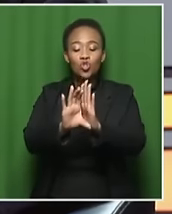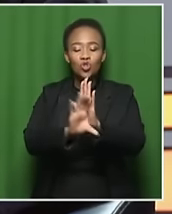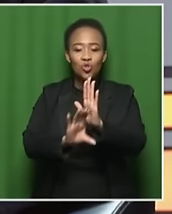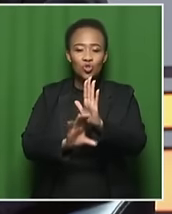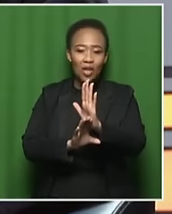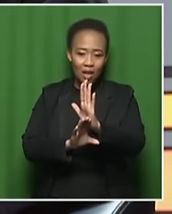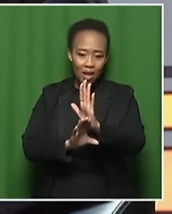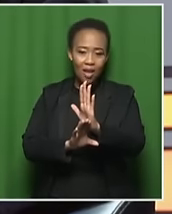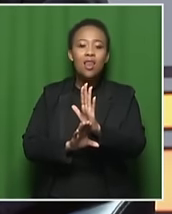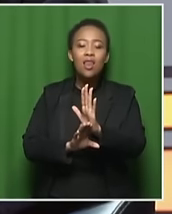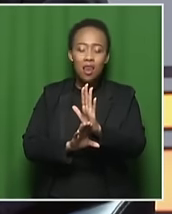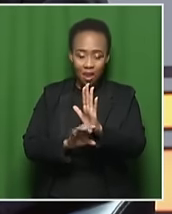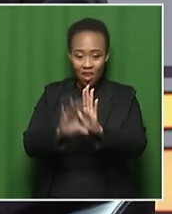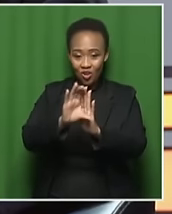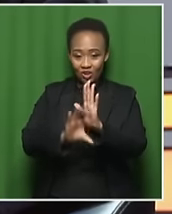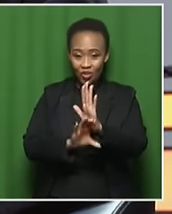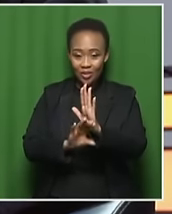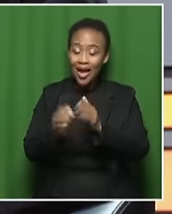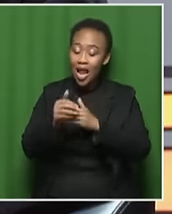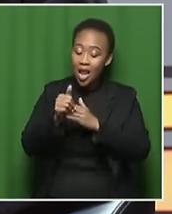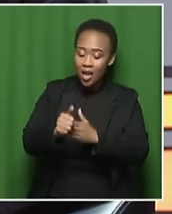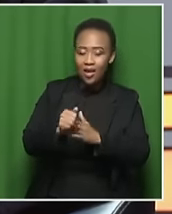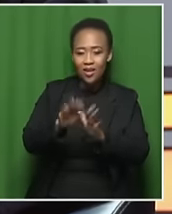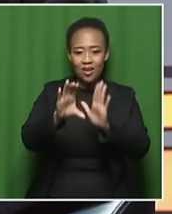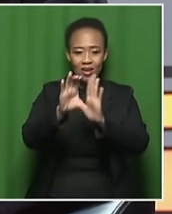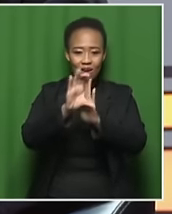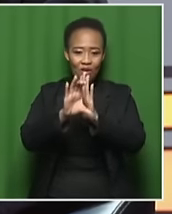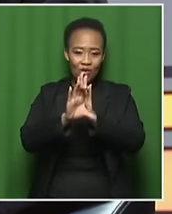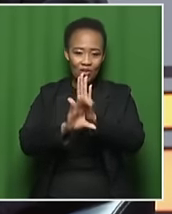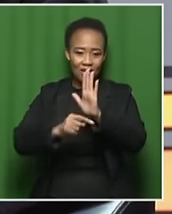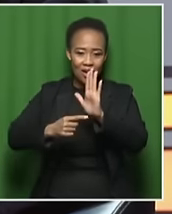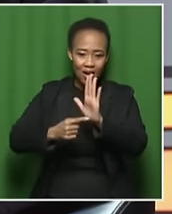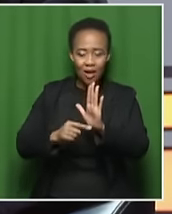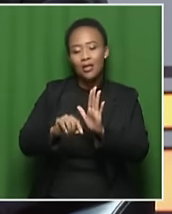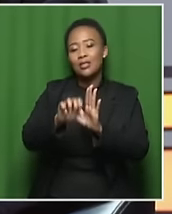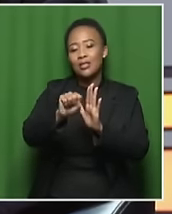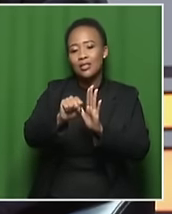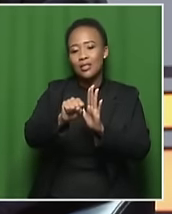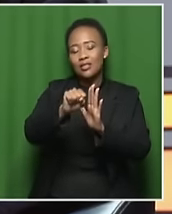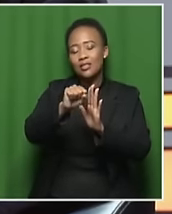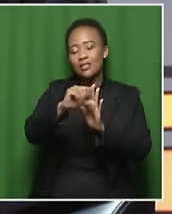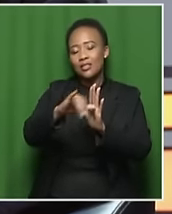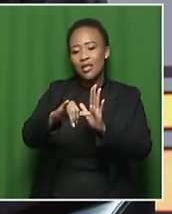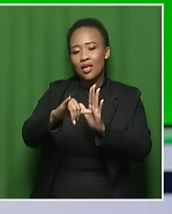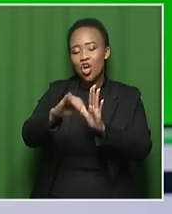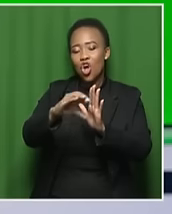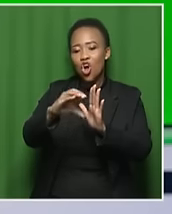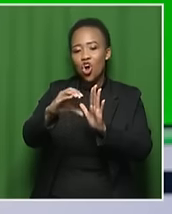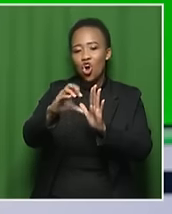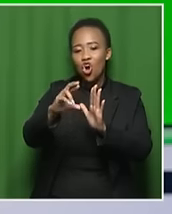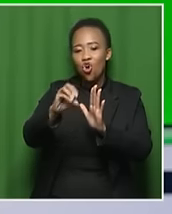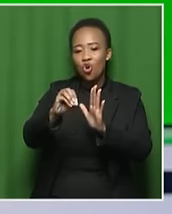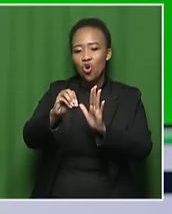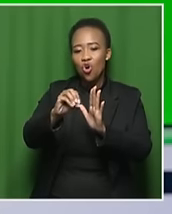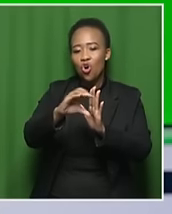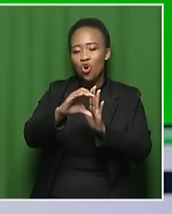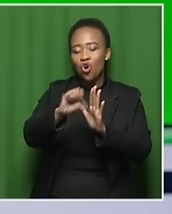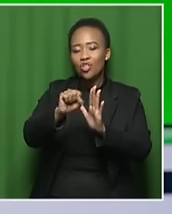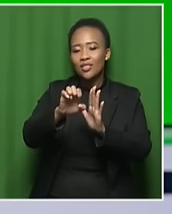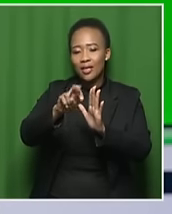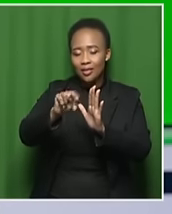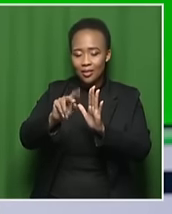of the Republic, which is sacrosanct. Sacrosanct meaning it's unenviable, cannot